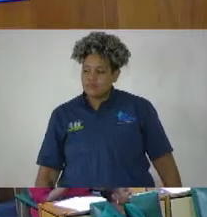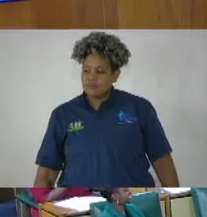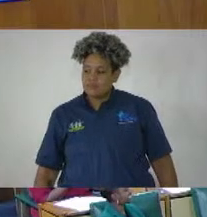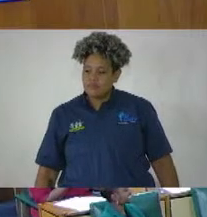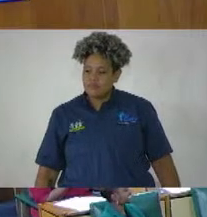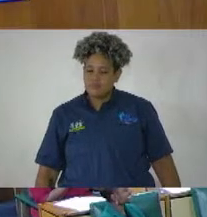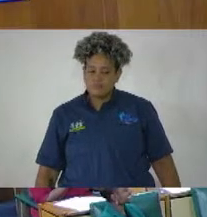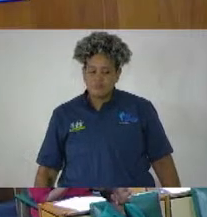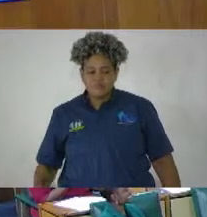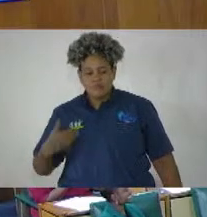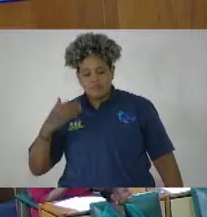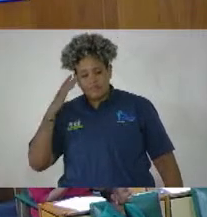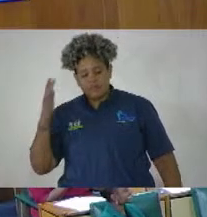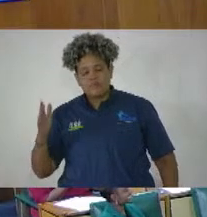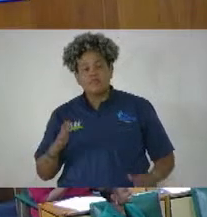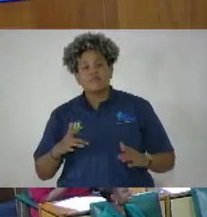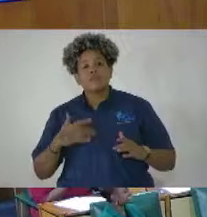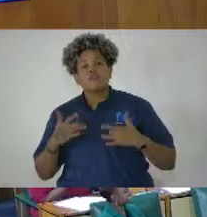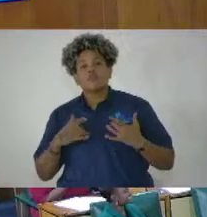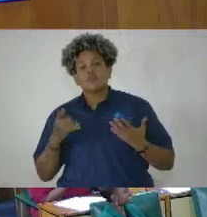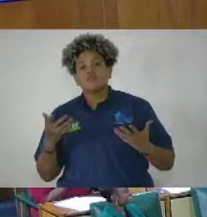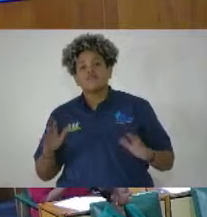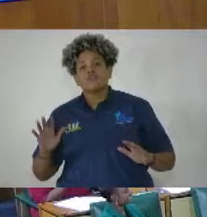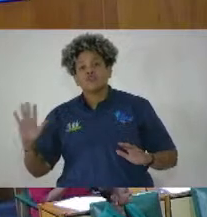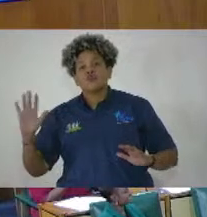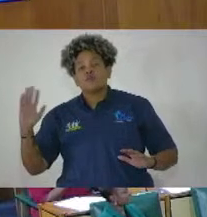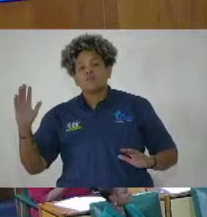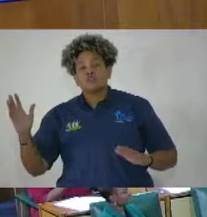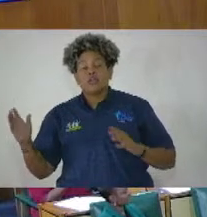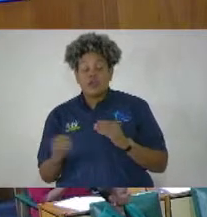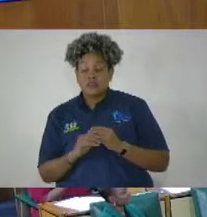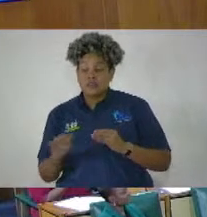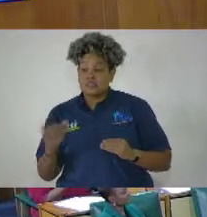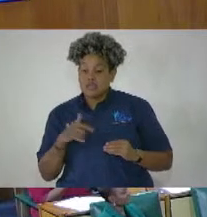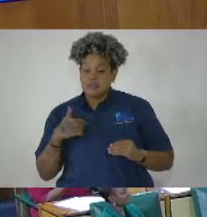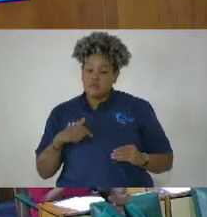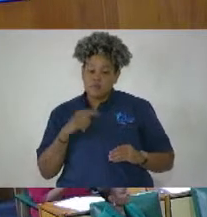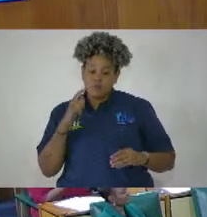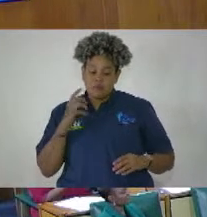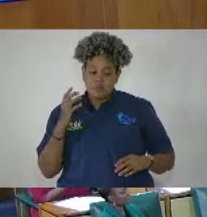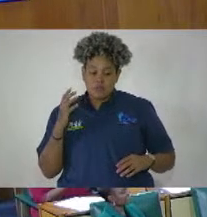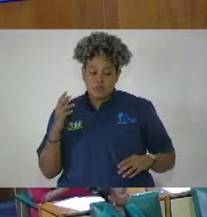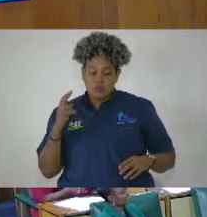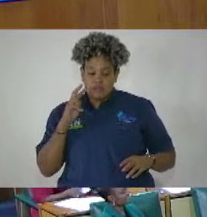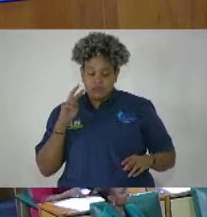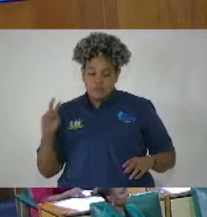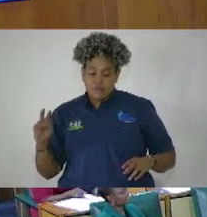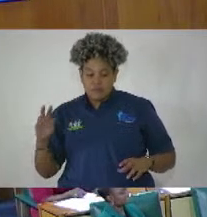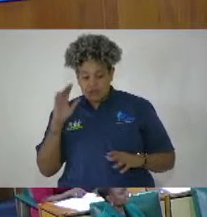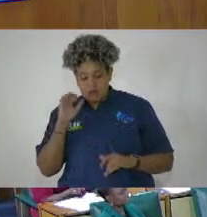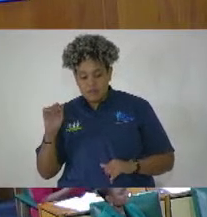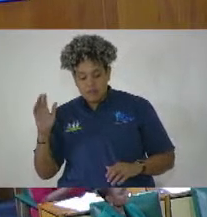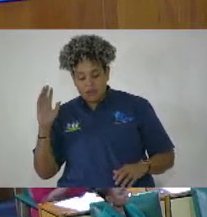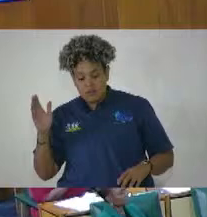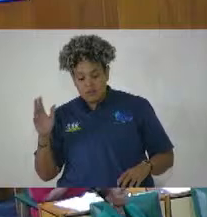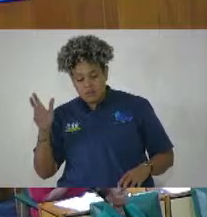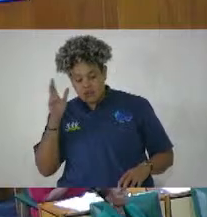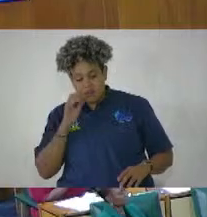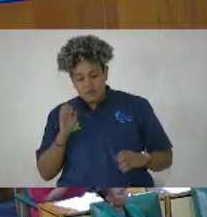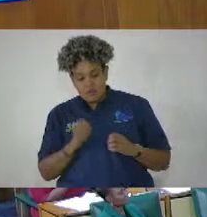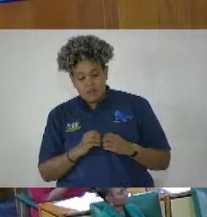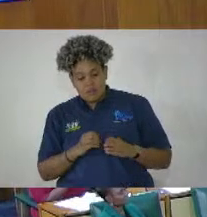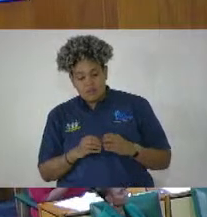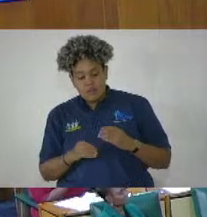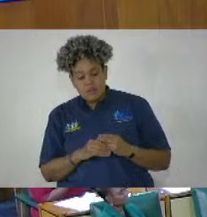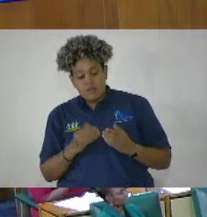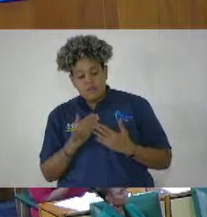I know you're very enthused to continue, and so likewise we are mesmerized by your presentation and want to hear more.